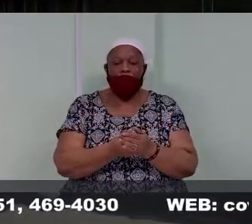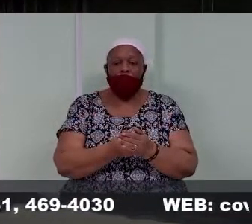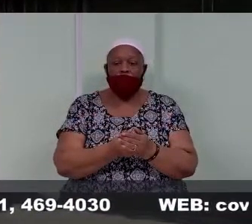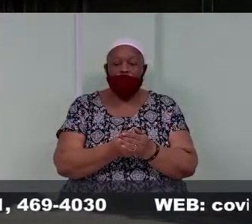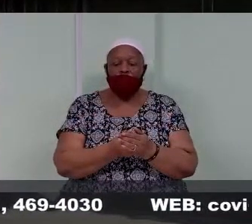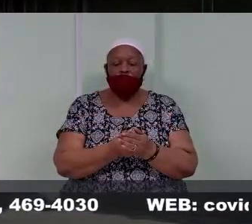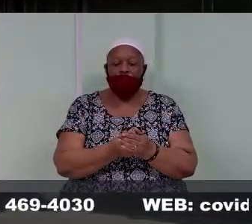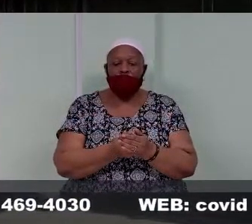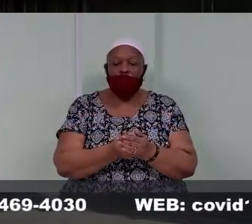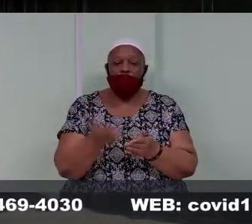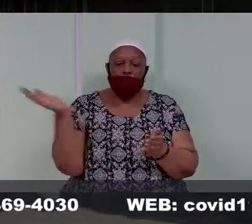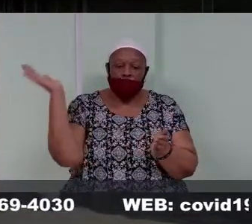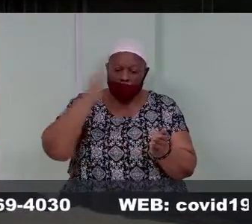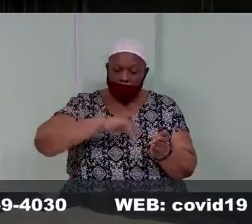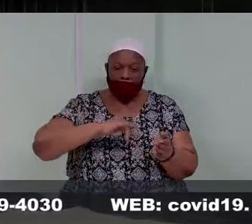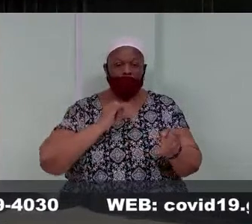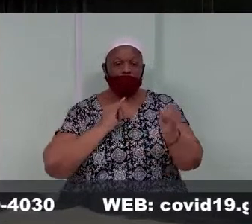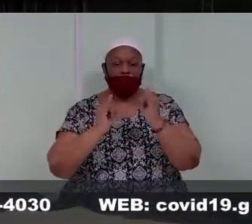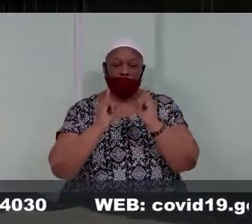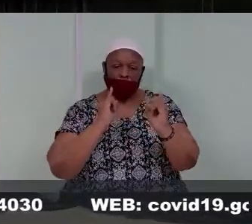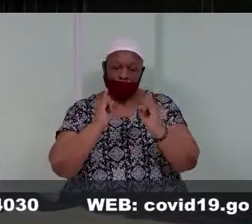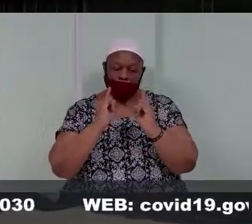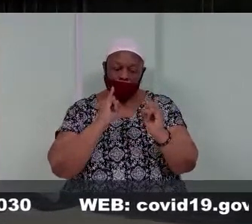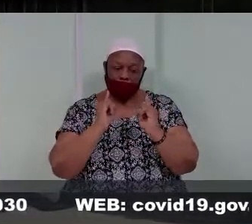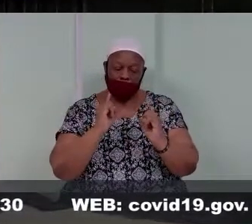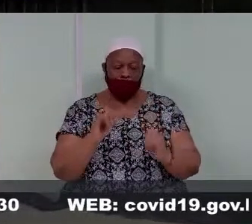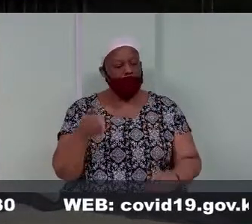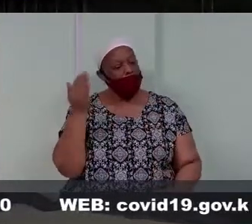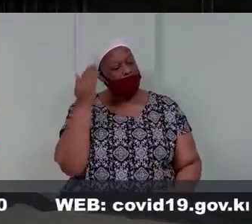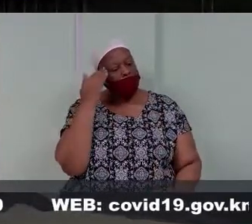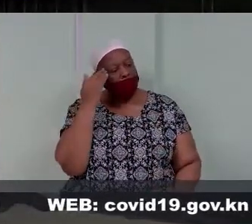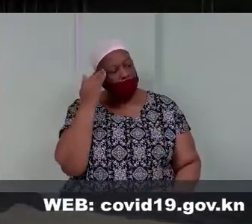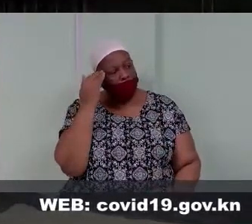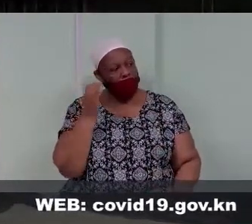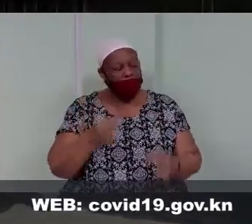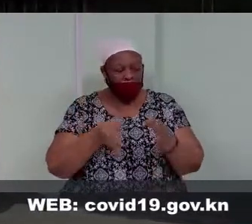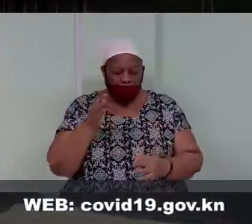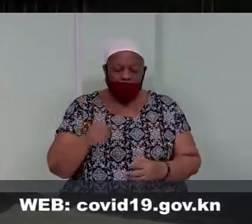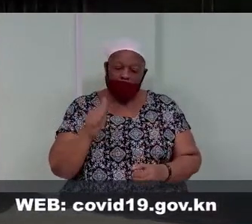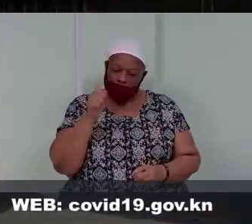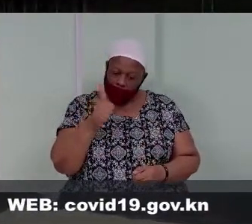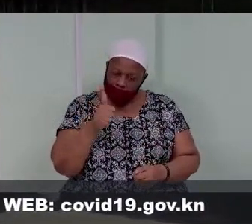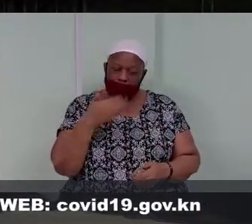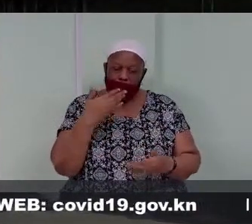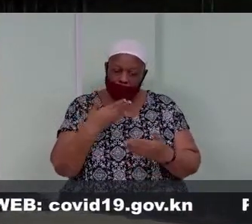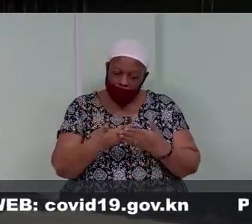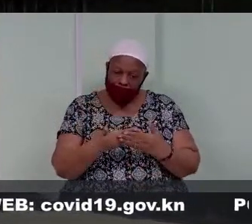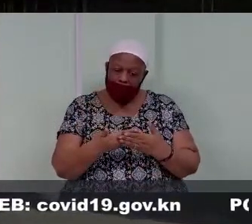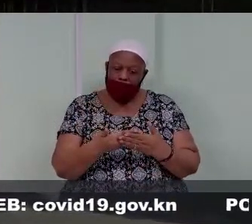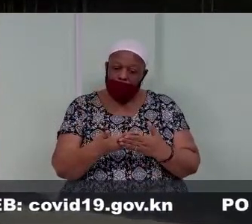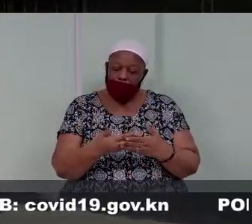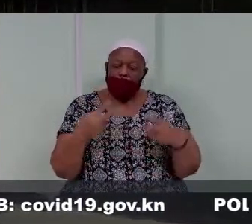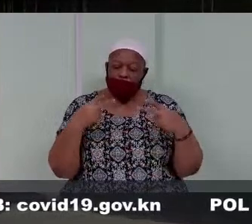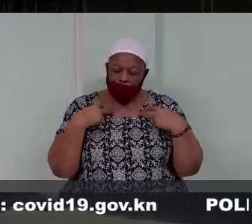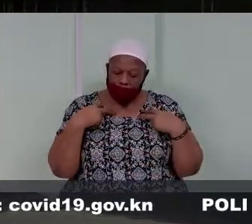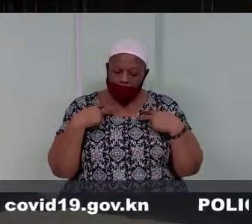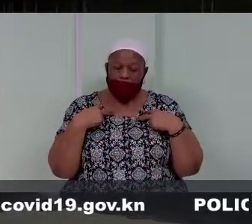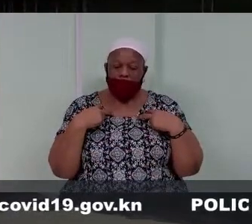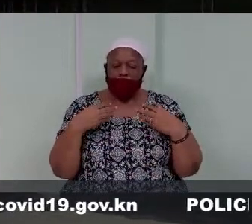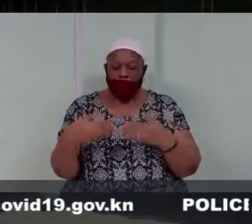will be interviewed to ascertain the suitability of the applicant to operate an early childhood development